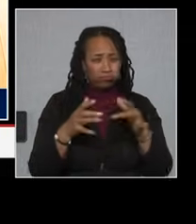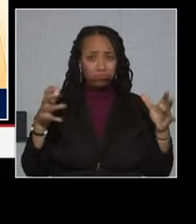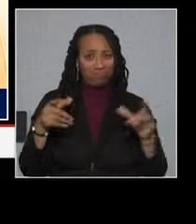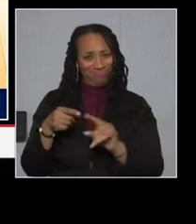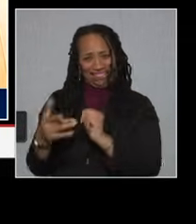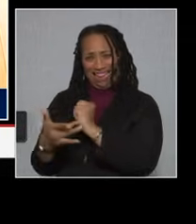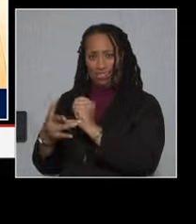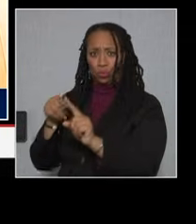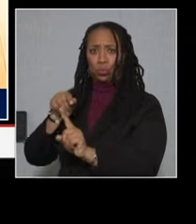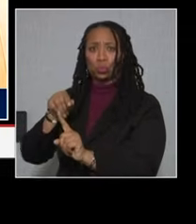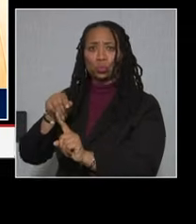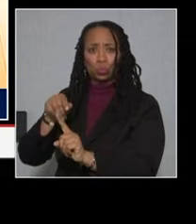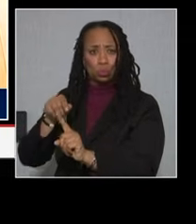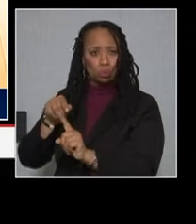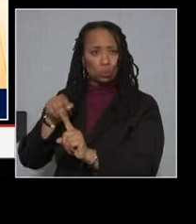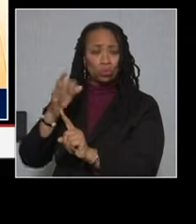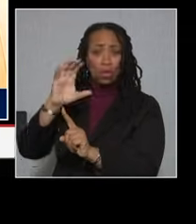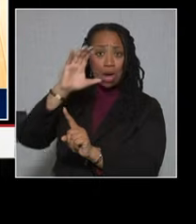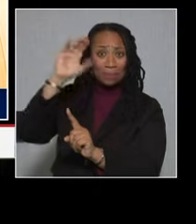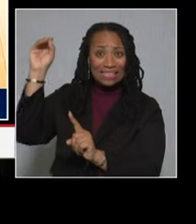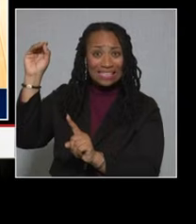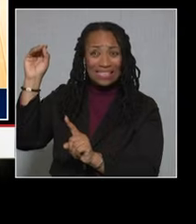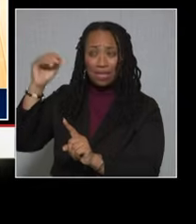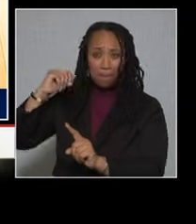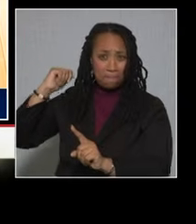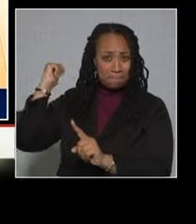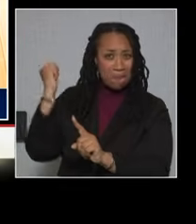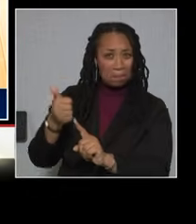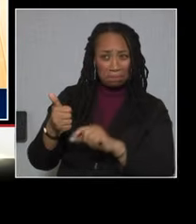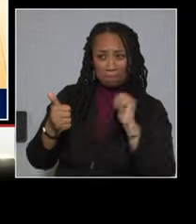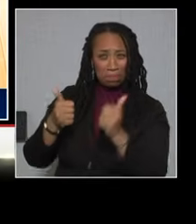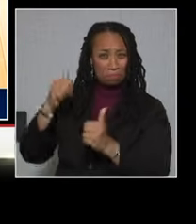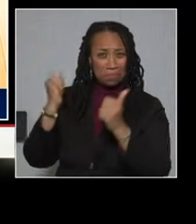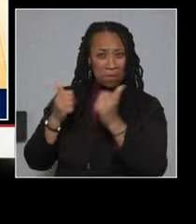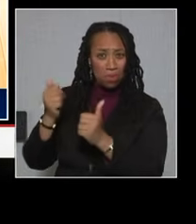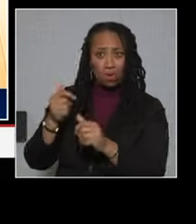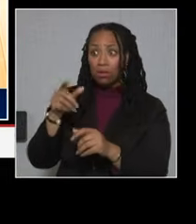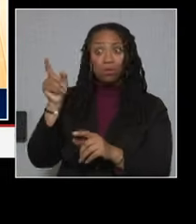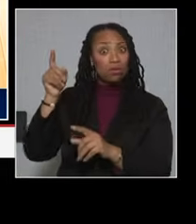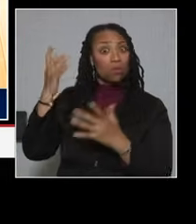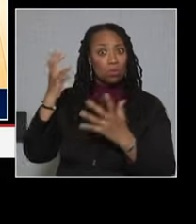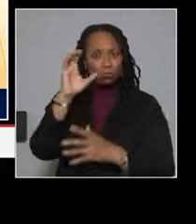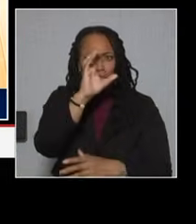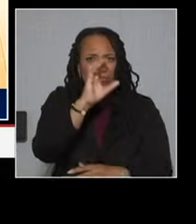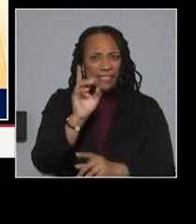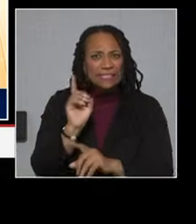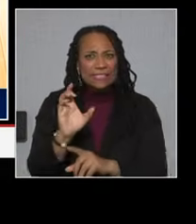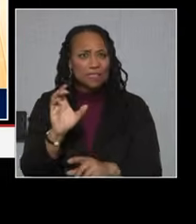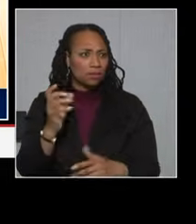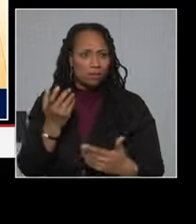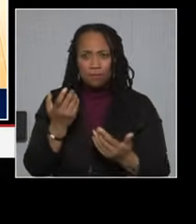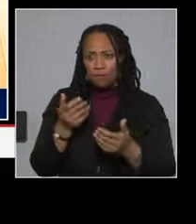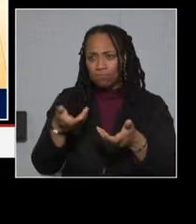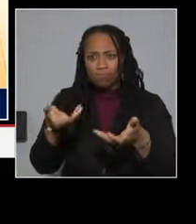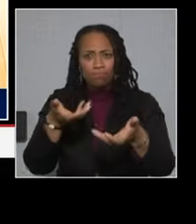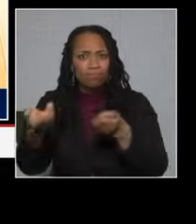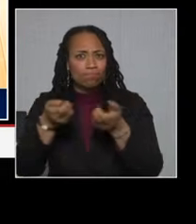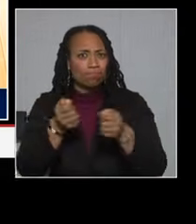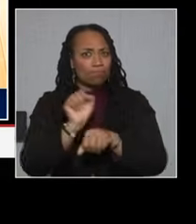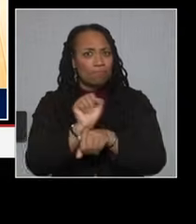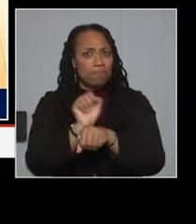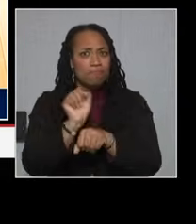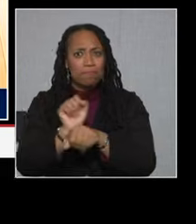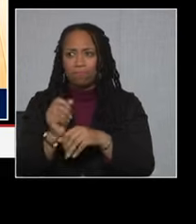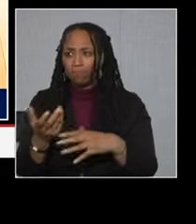very attracted to, as well as access to policymakers who are driving investments across the tech industry.